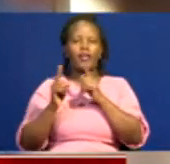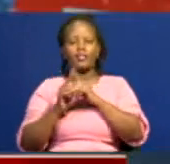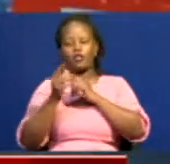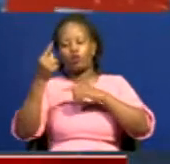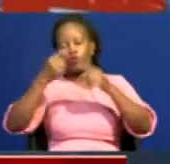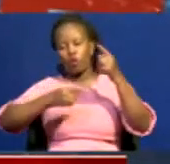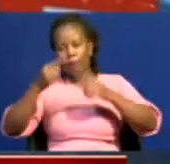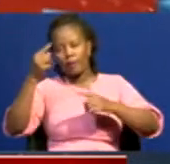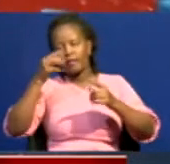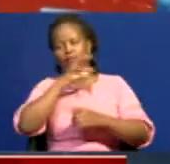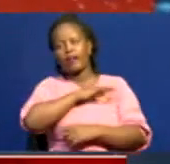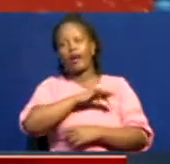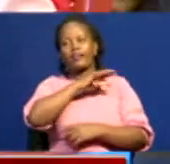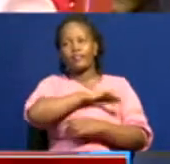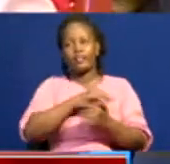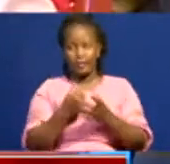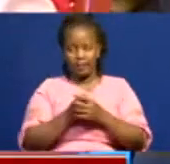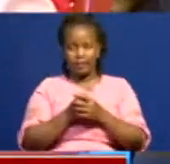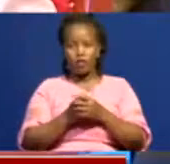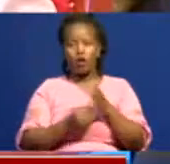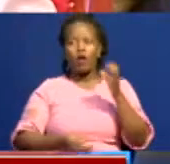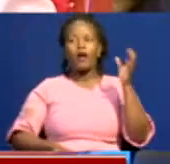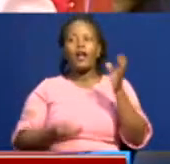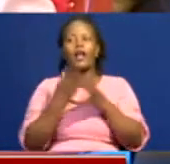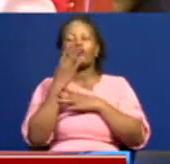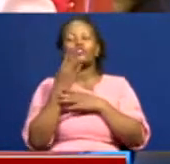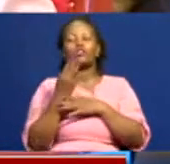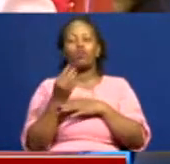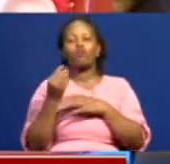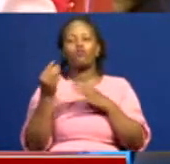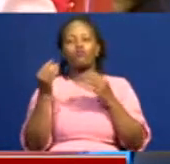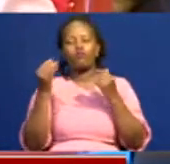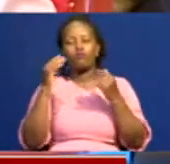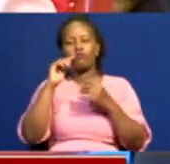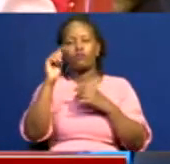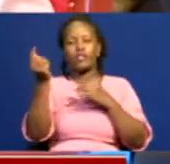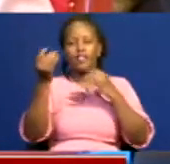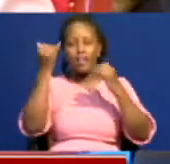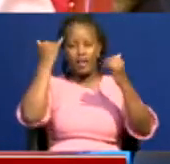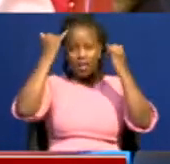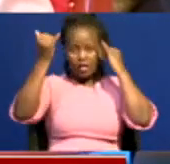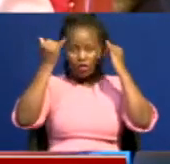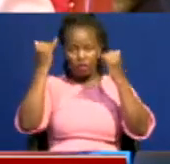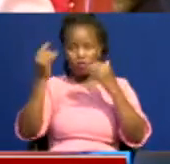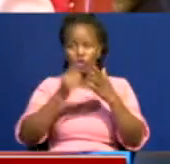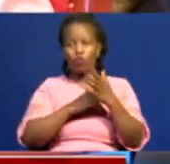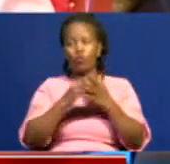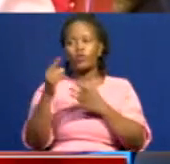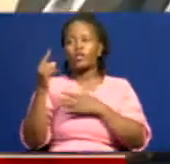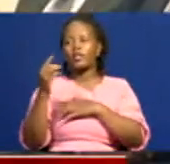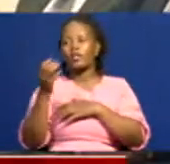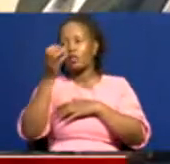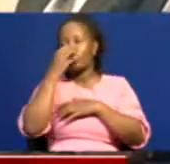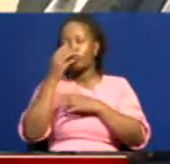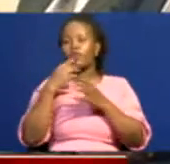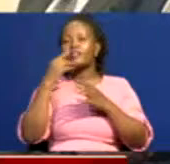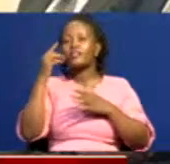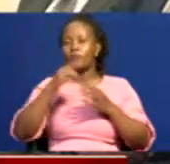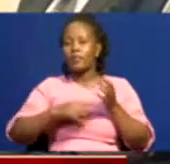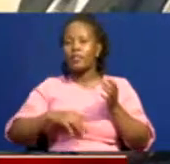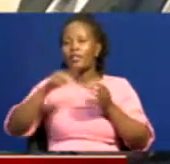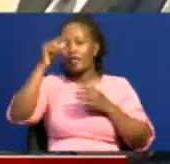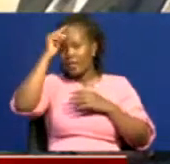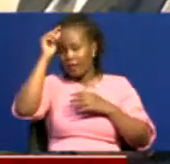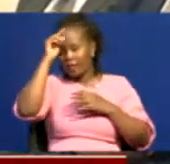the official opening of the 2023 Kenya Innovation Week, President Ruto said the government is facilitating access to